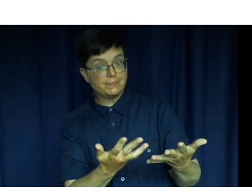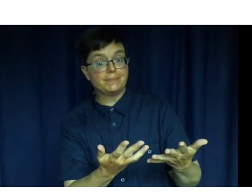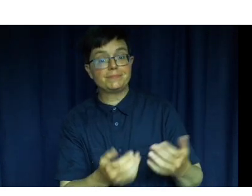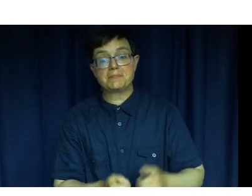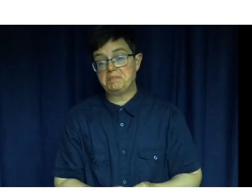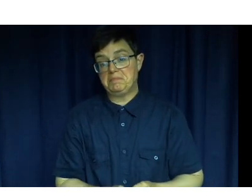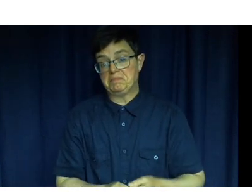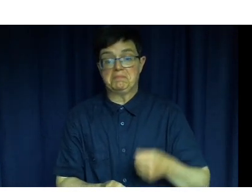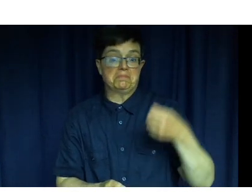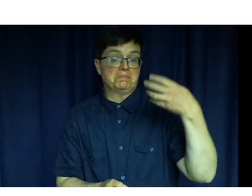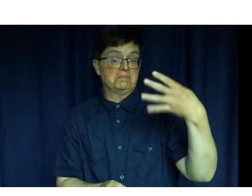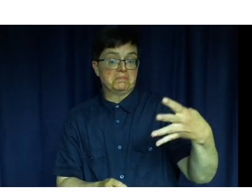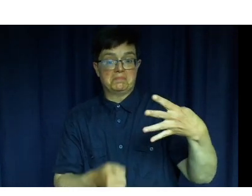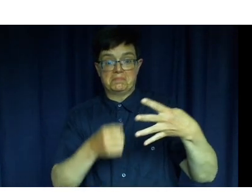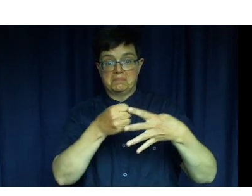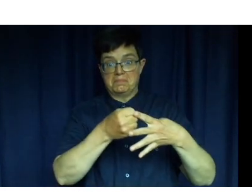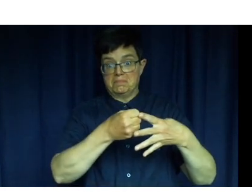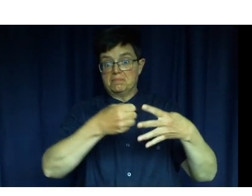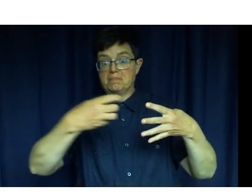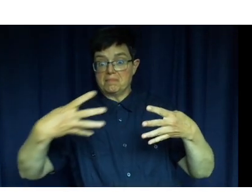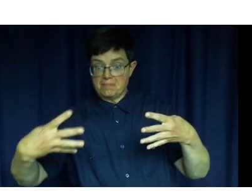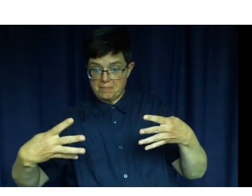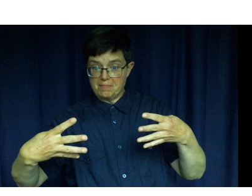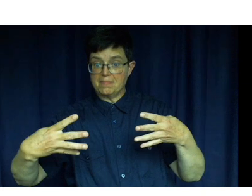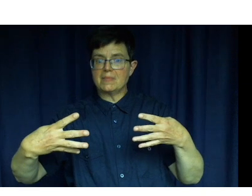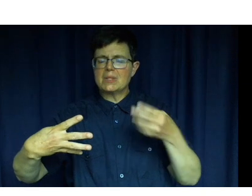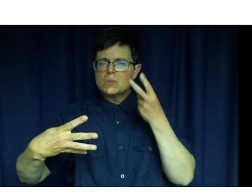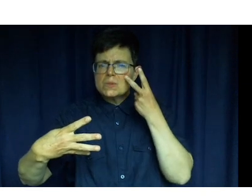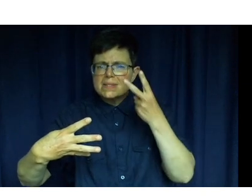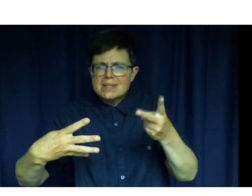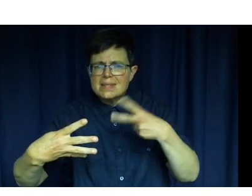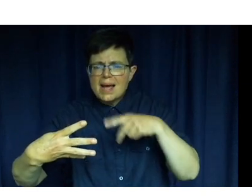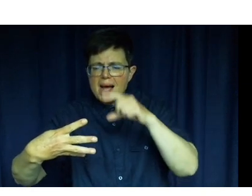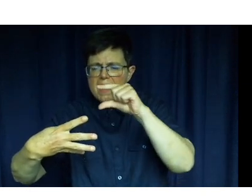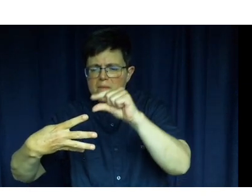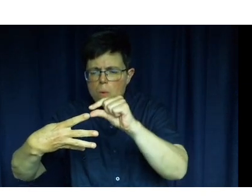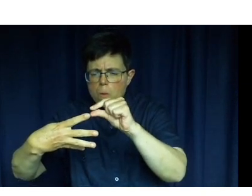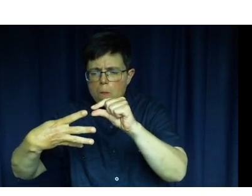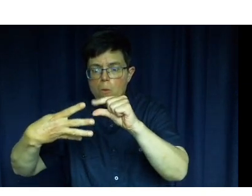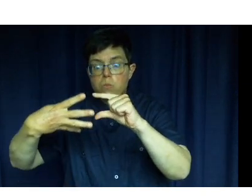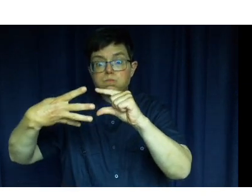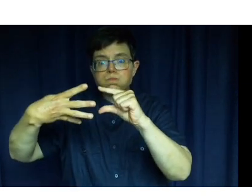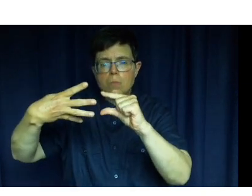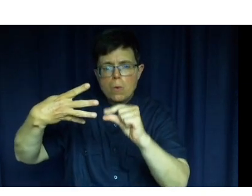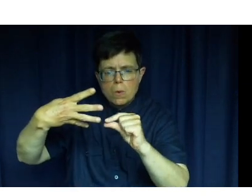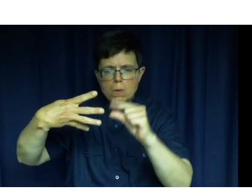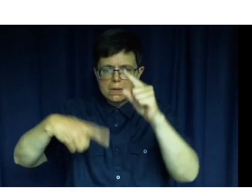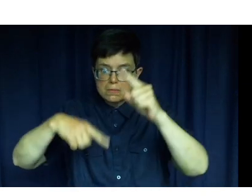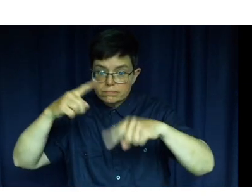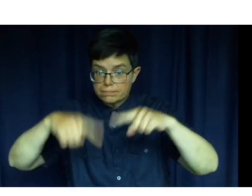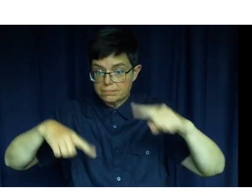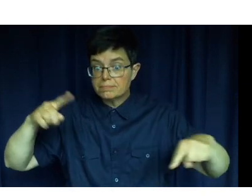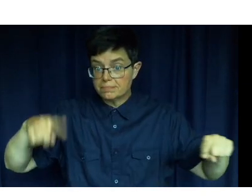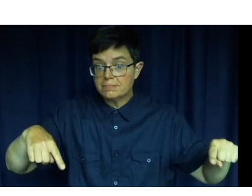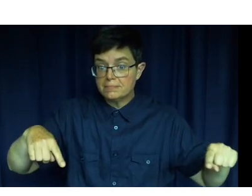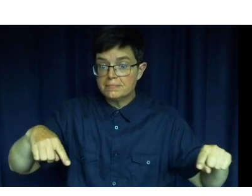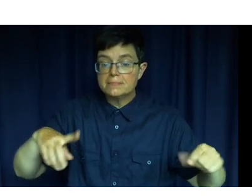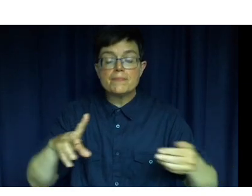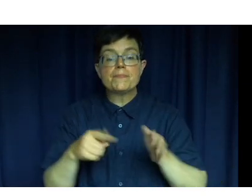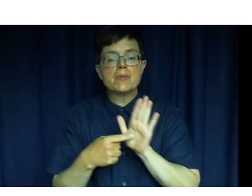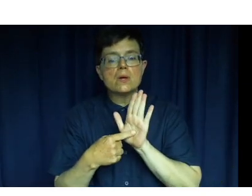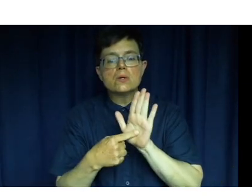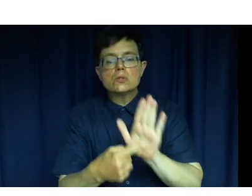In the figure that I'm showing you here, the width of each of the branches of this graph indicates the number